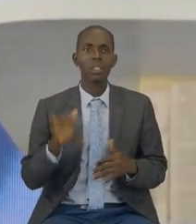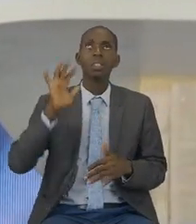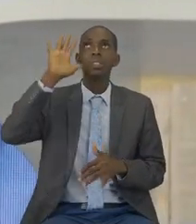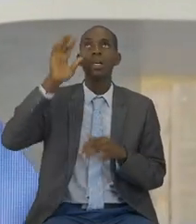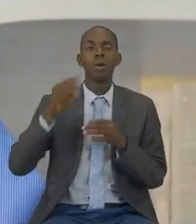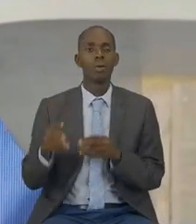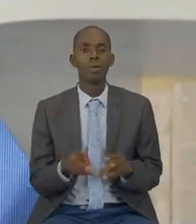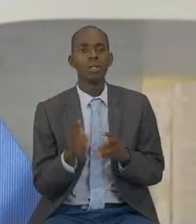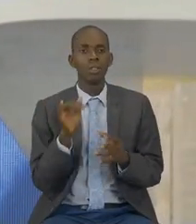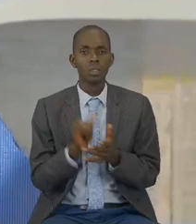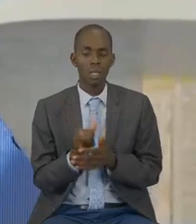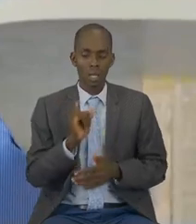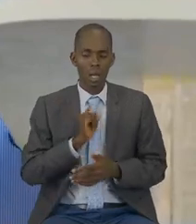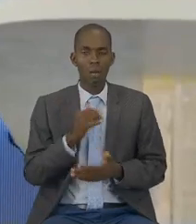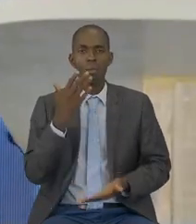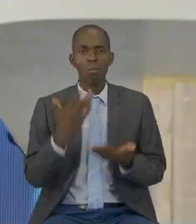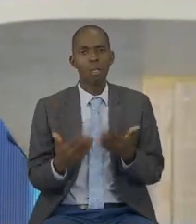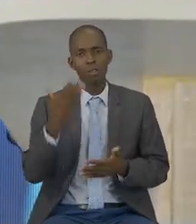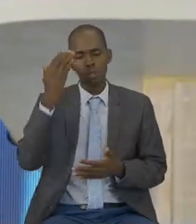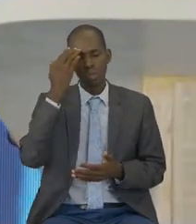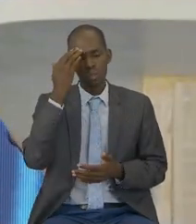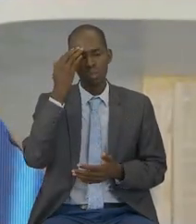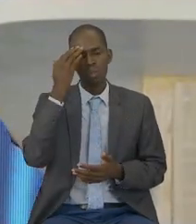way, that I may know